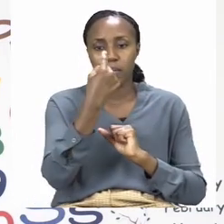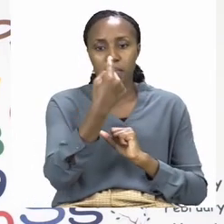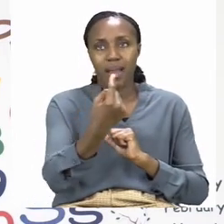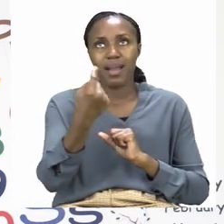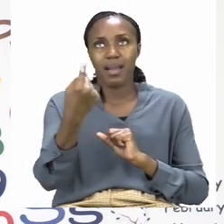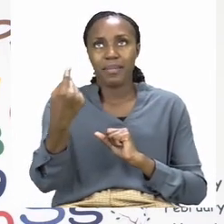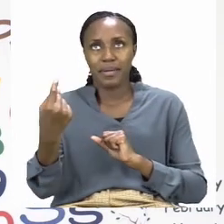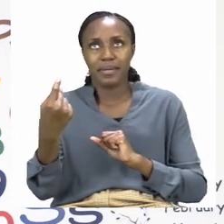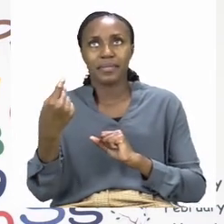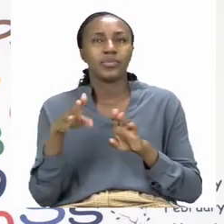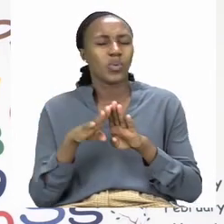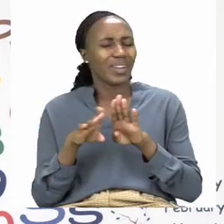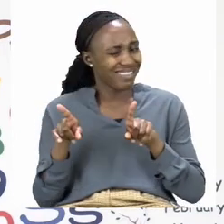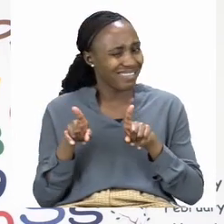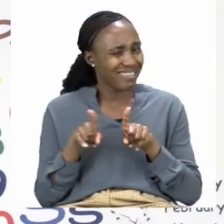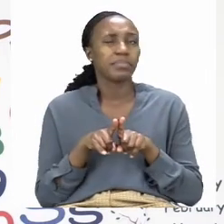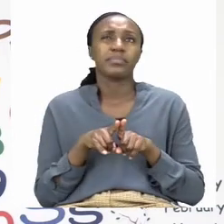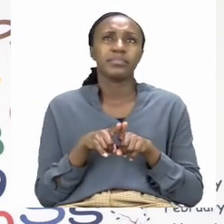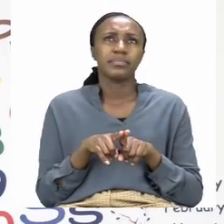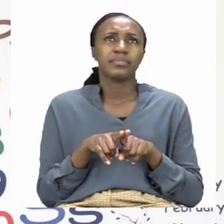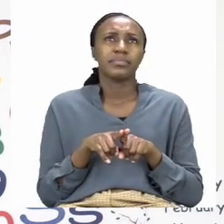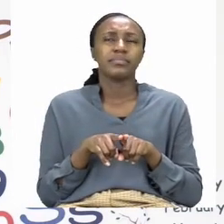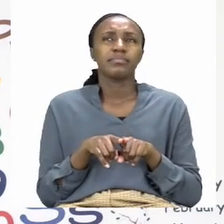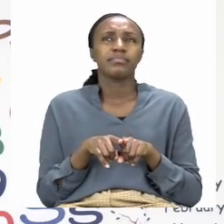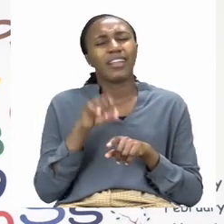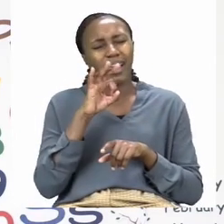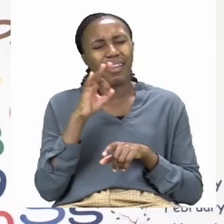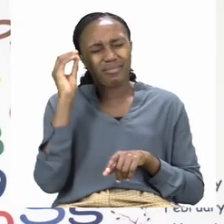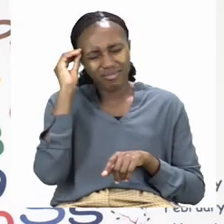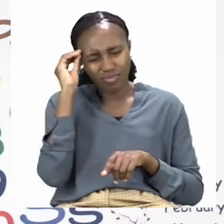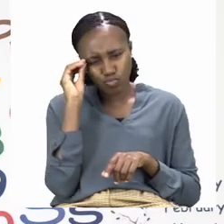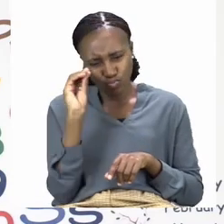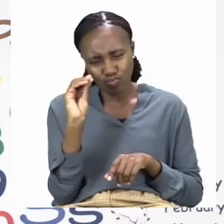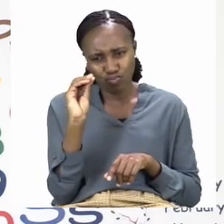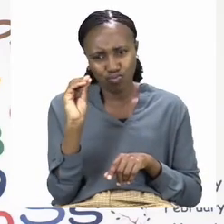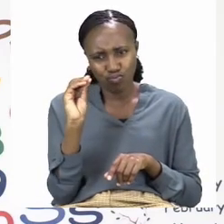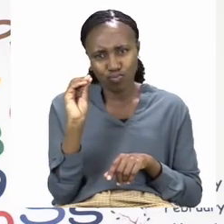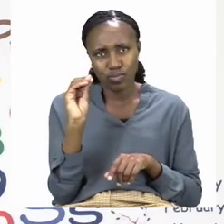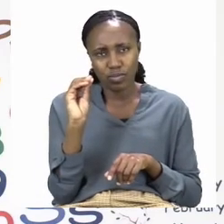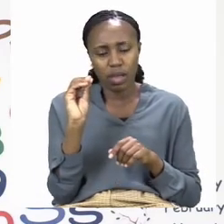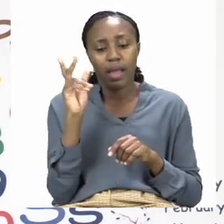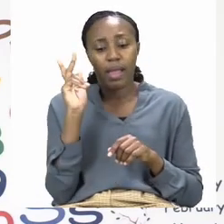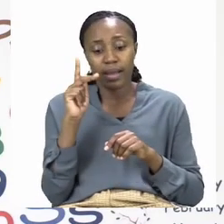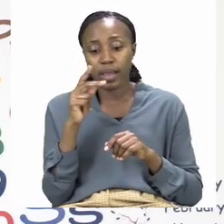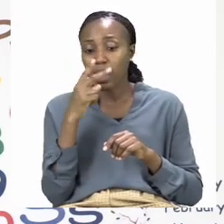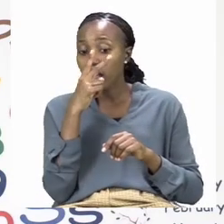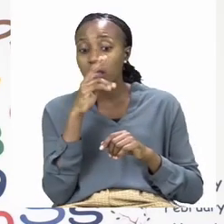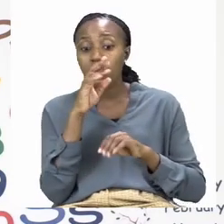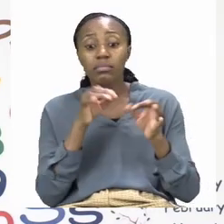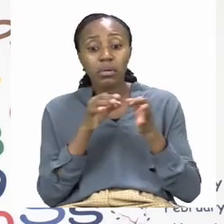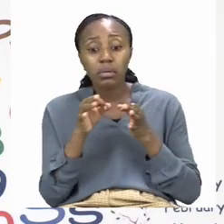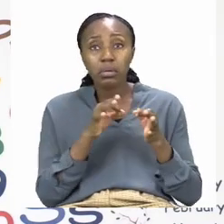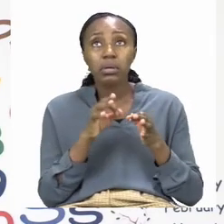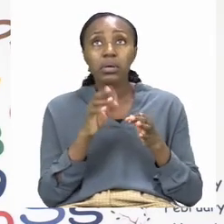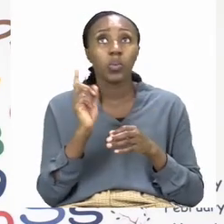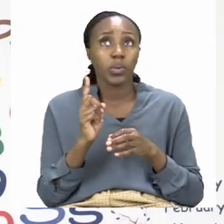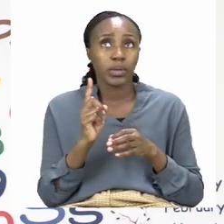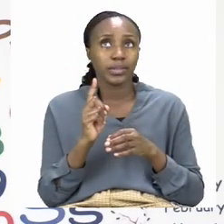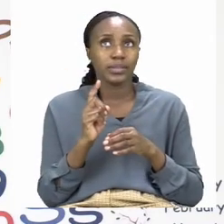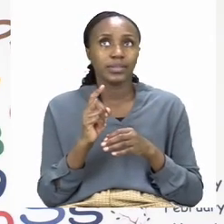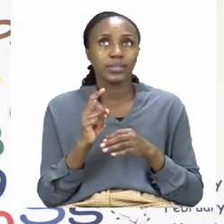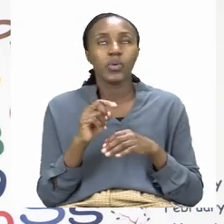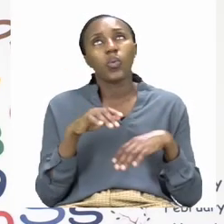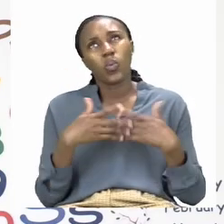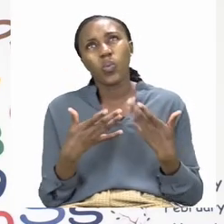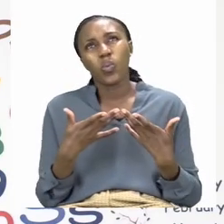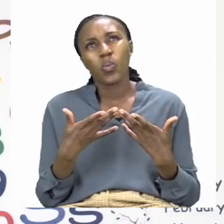other sentences. Now remember, if you are not sure, you can always go back and read the sentence again, or you can